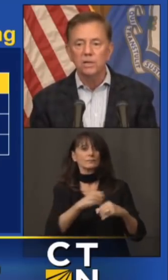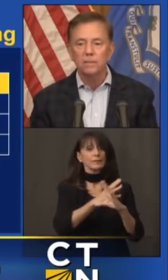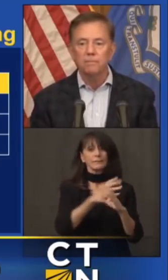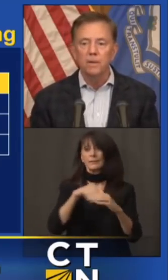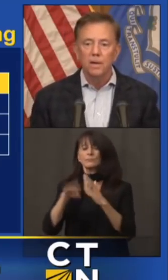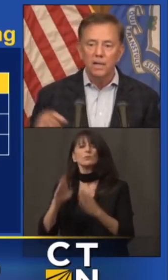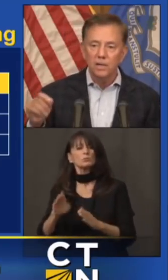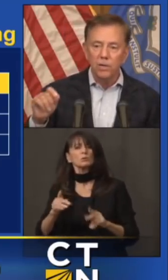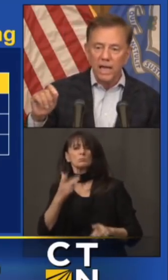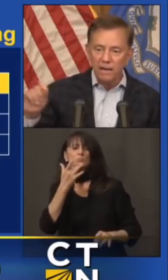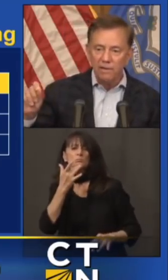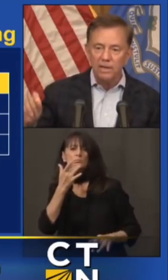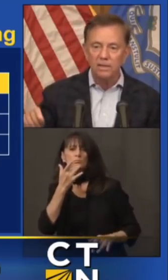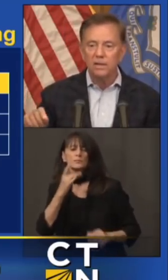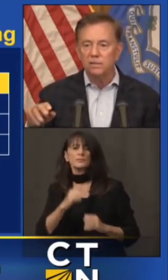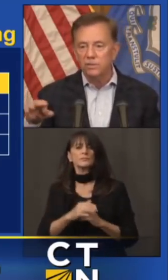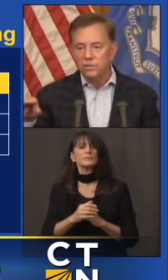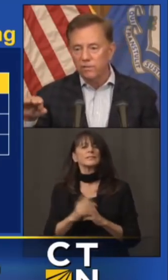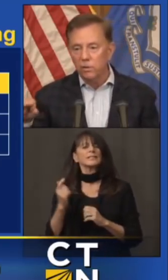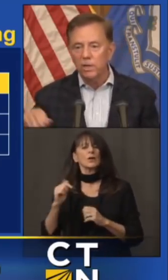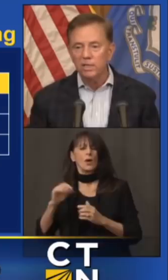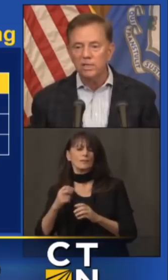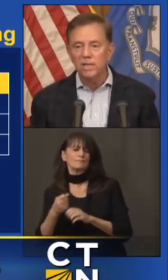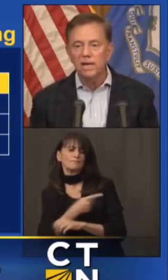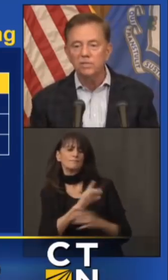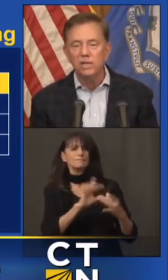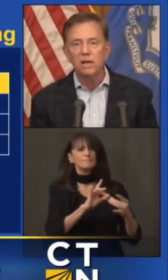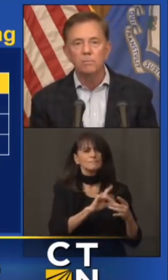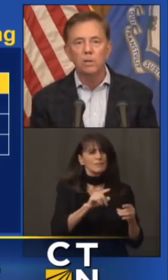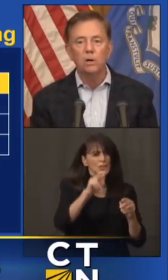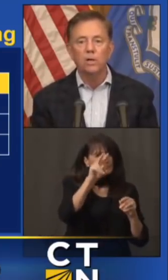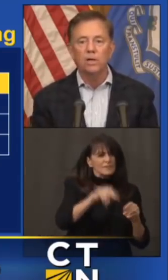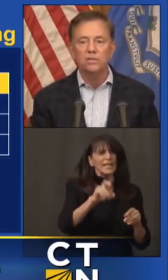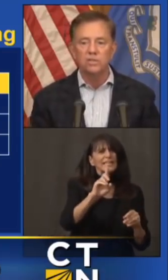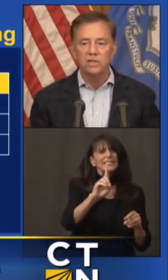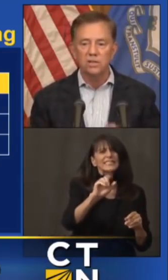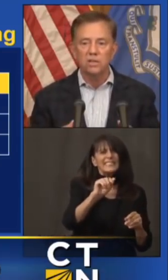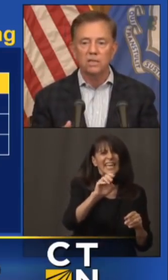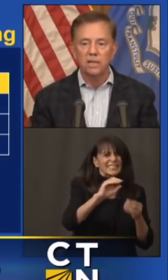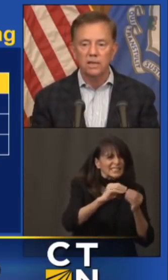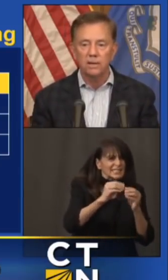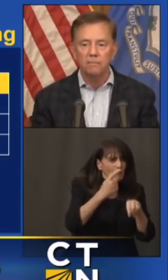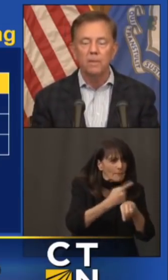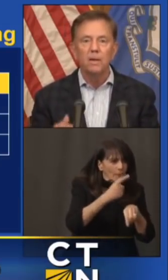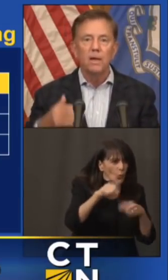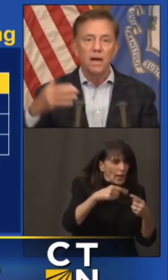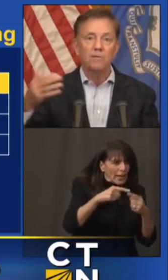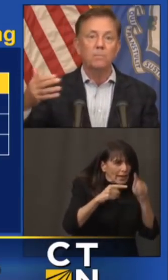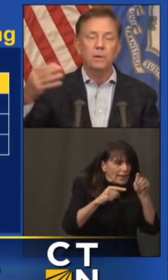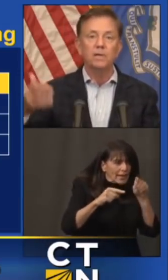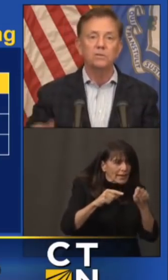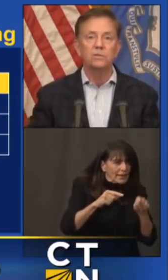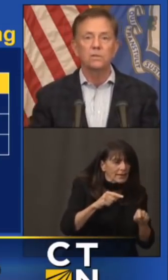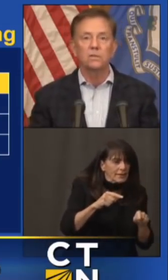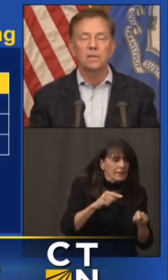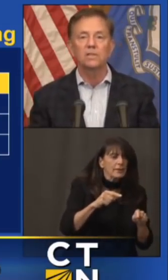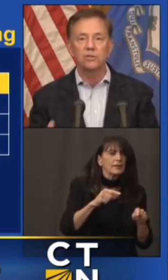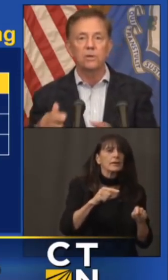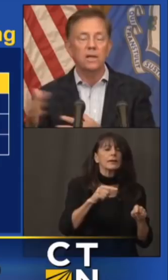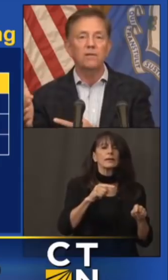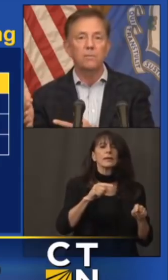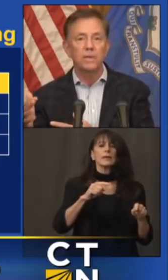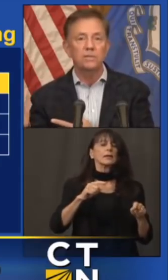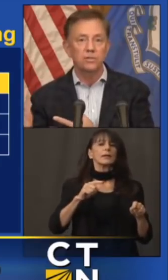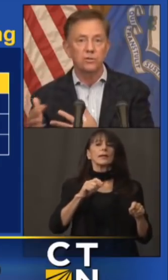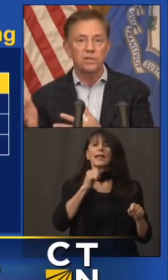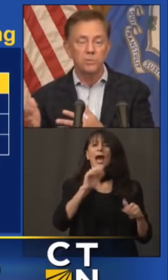choice. A little caveat there, just if you look at the dates down below, you can see that everybody's